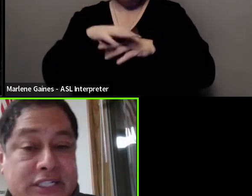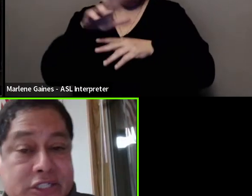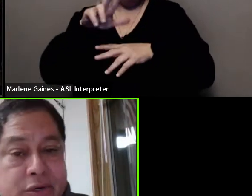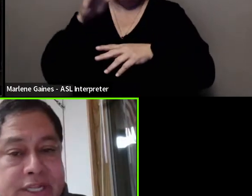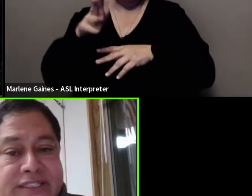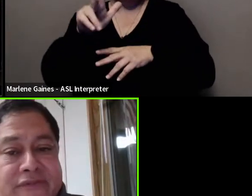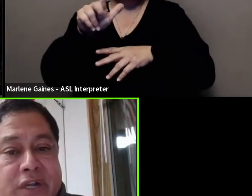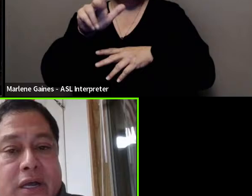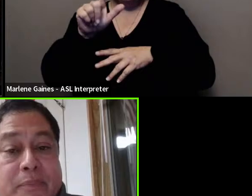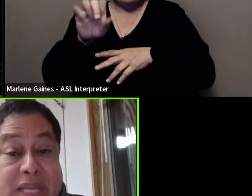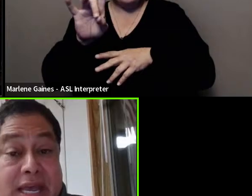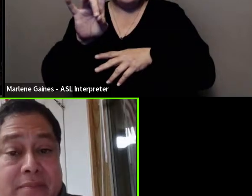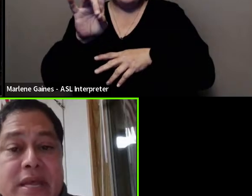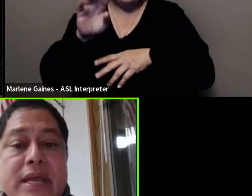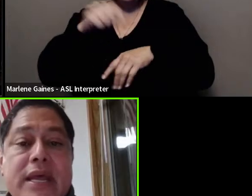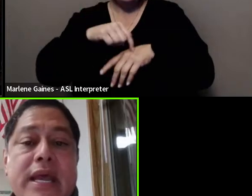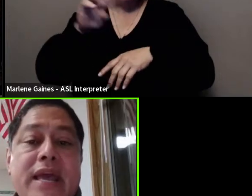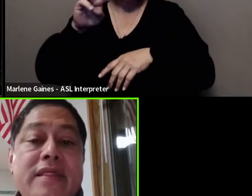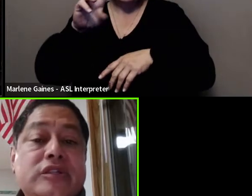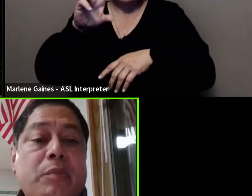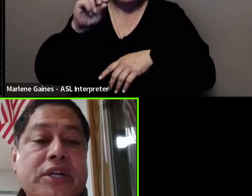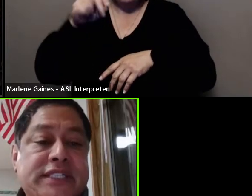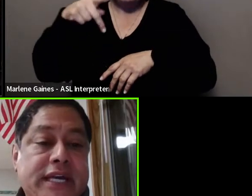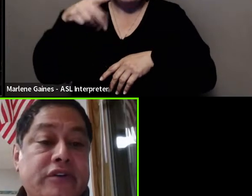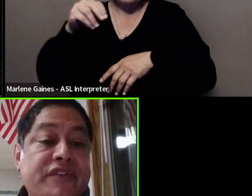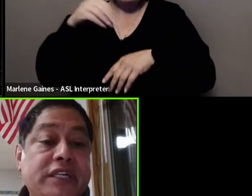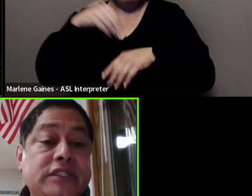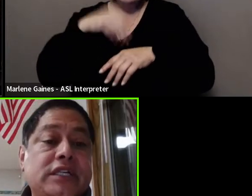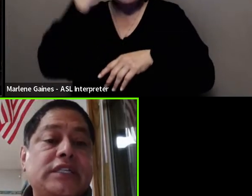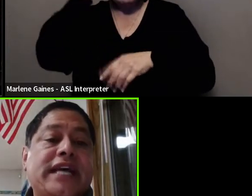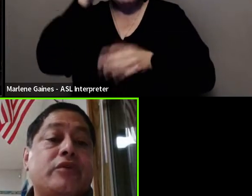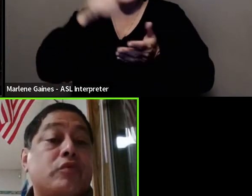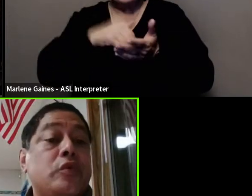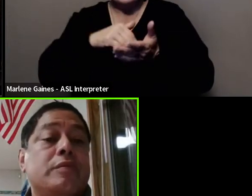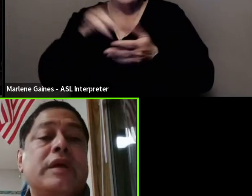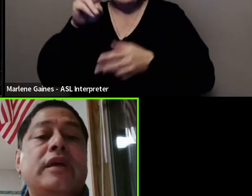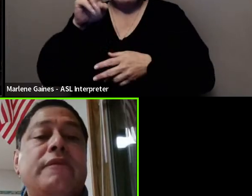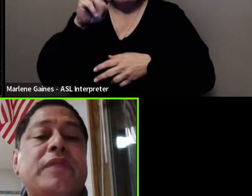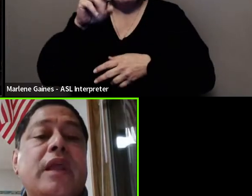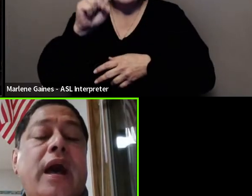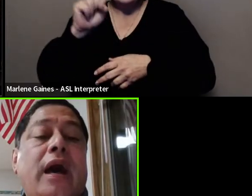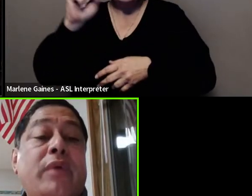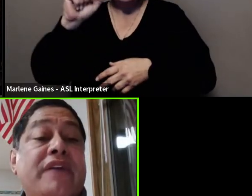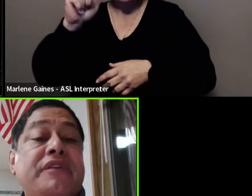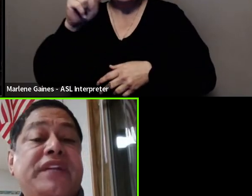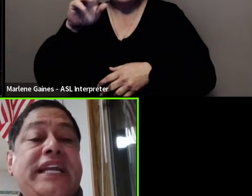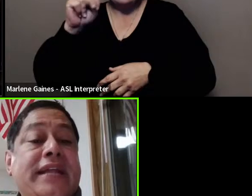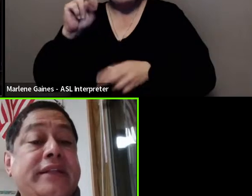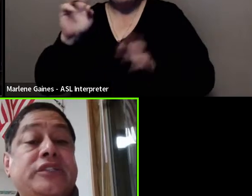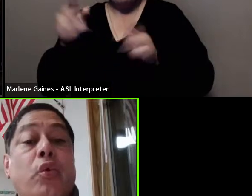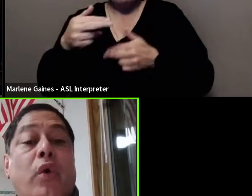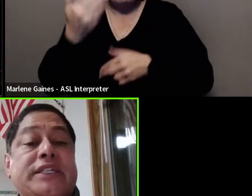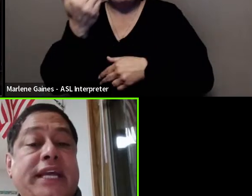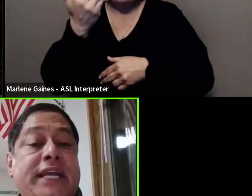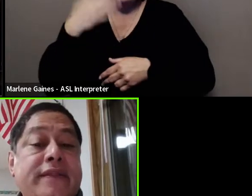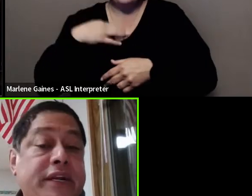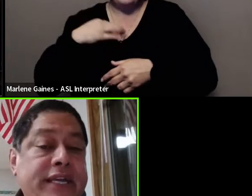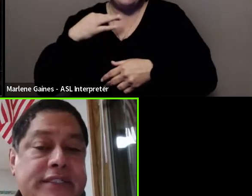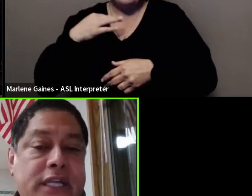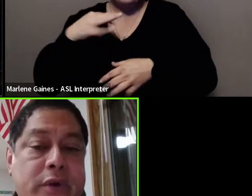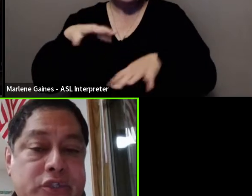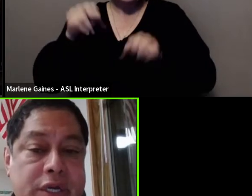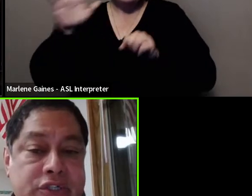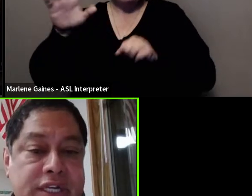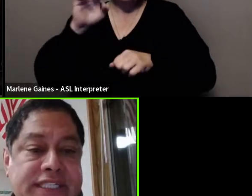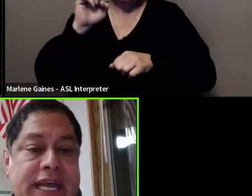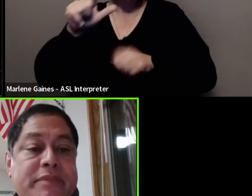3/28 at 6:30 this p.m. in the Smart Center Venus Saturn Room. We have 15 candidates who are taking their